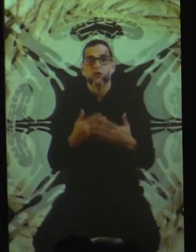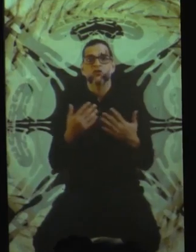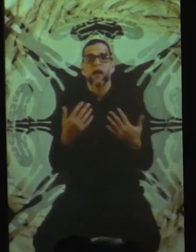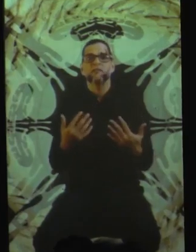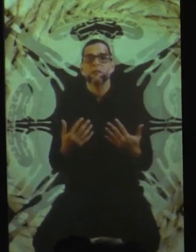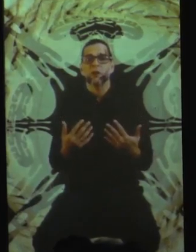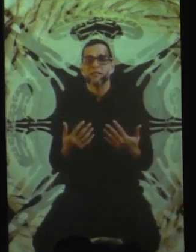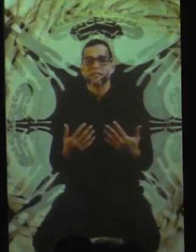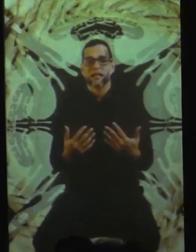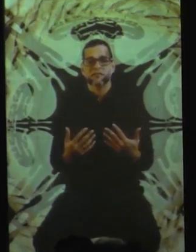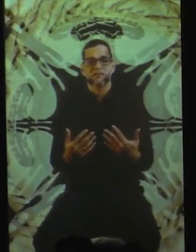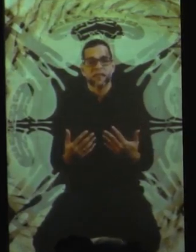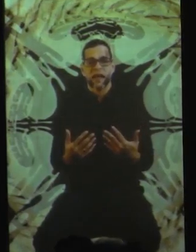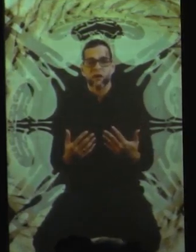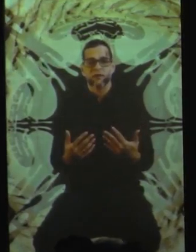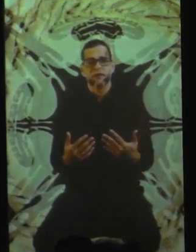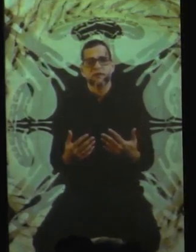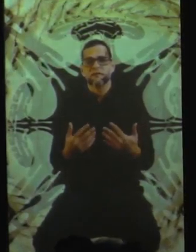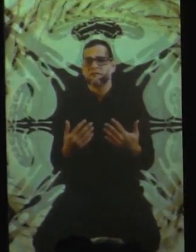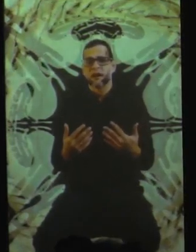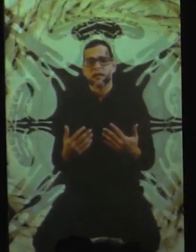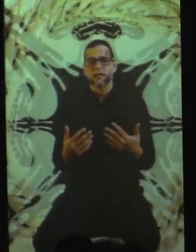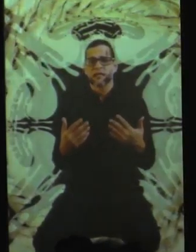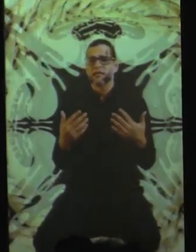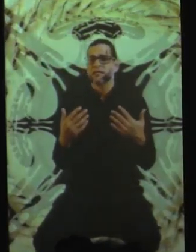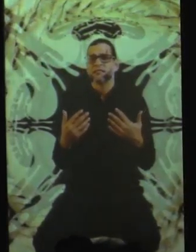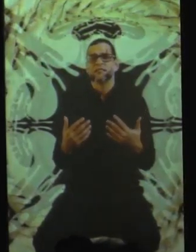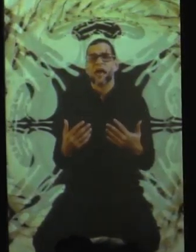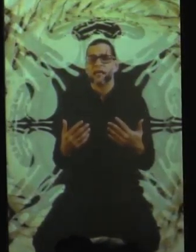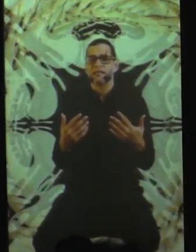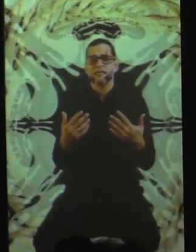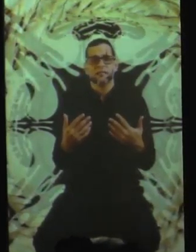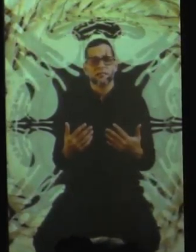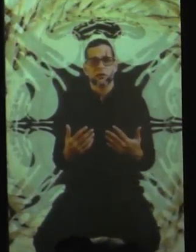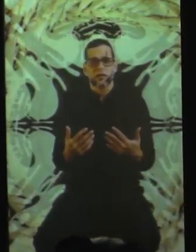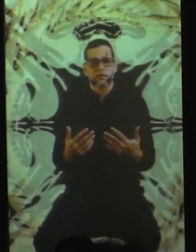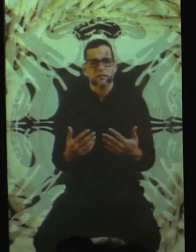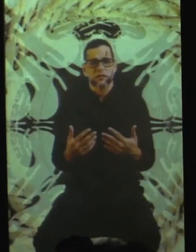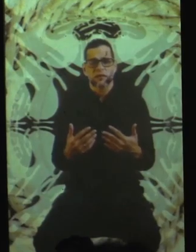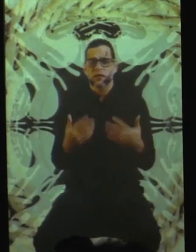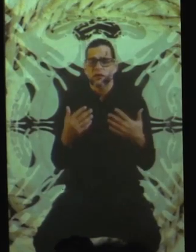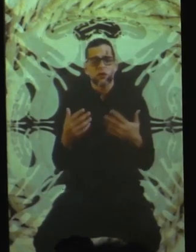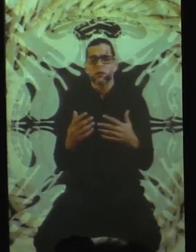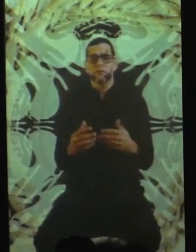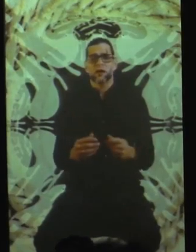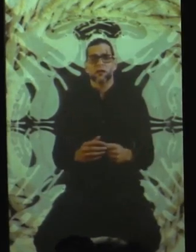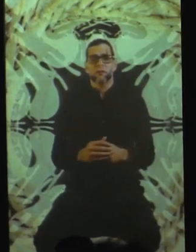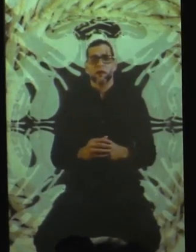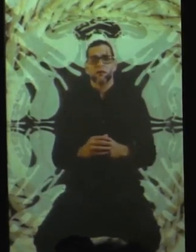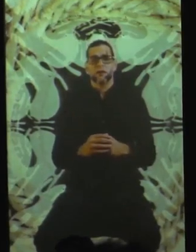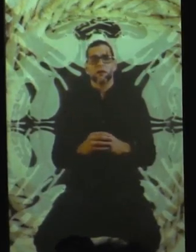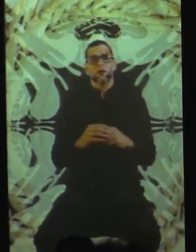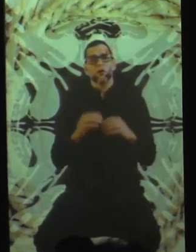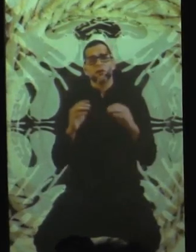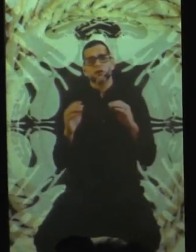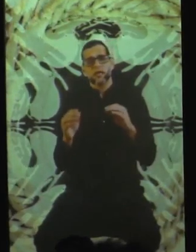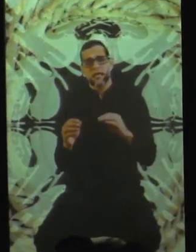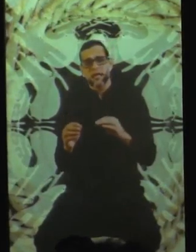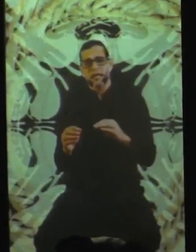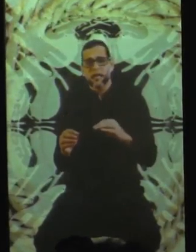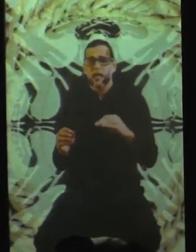those gravity moments in life stick out. Fun, sad, serious. You know what I'm talking about. When